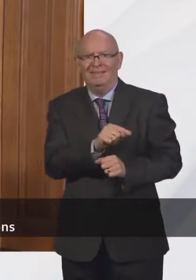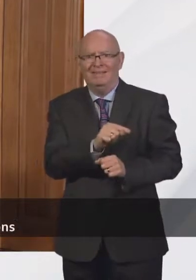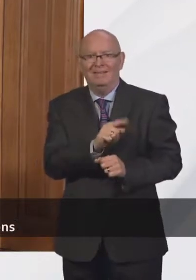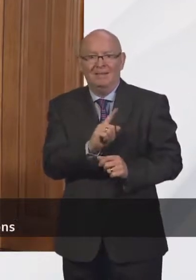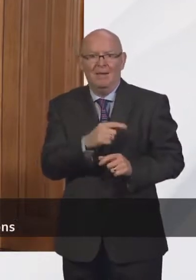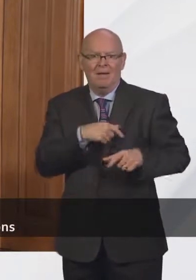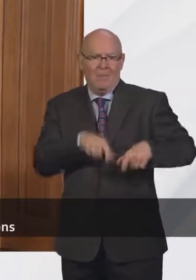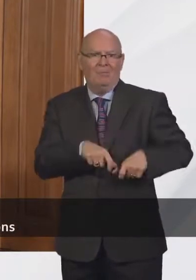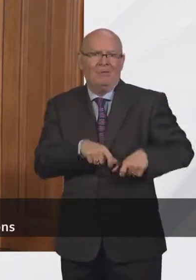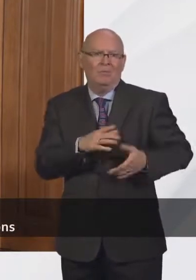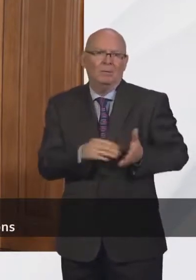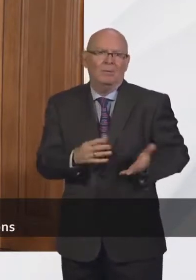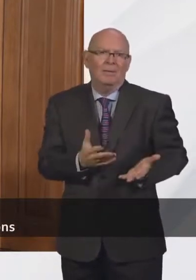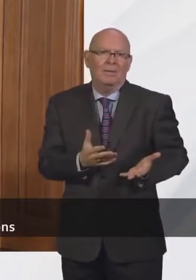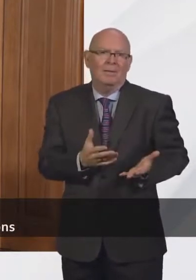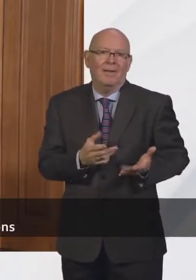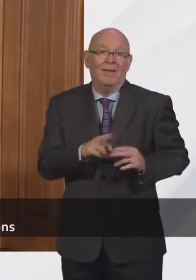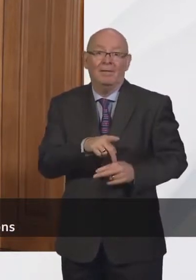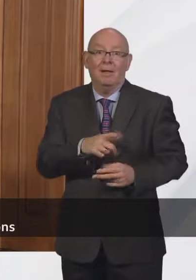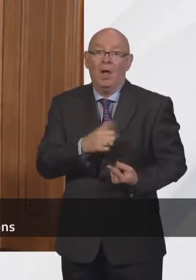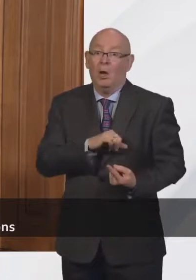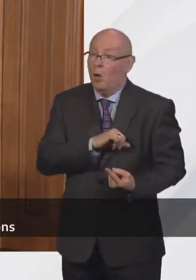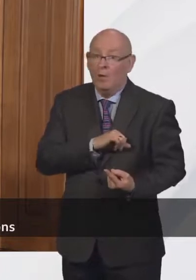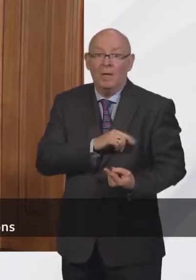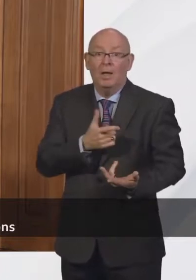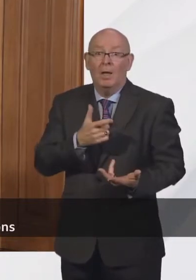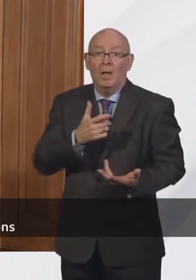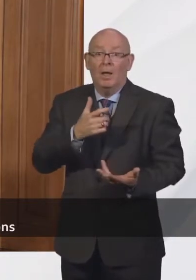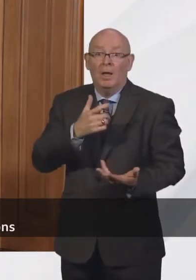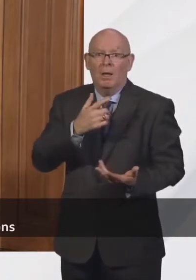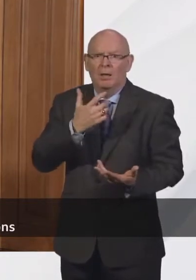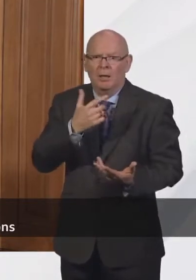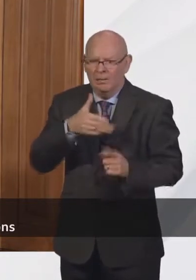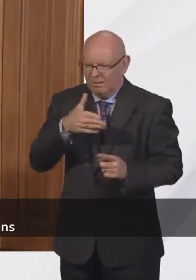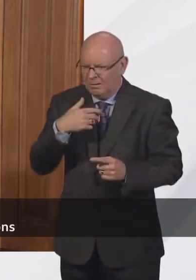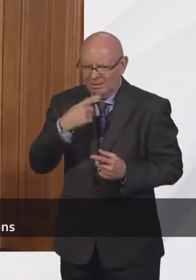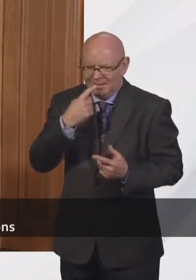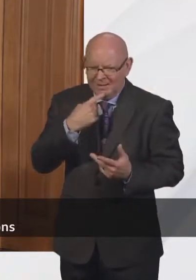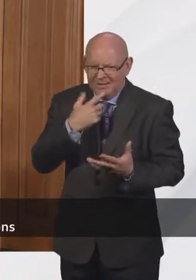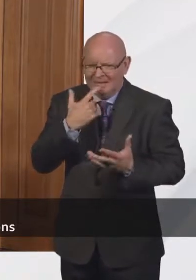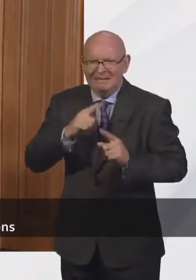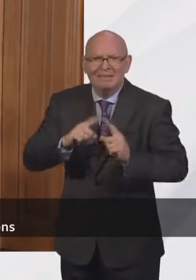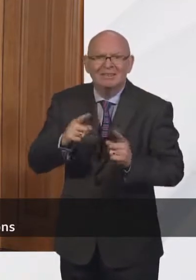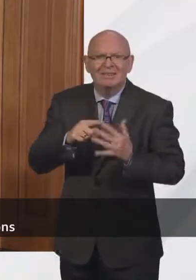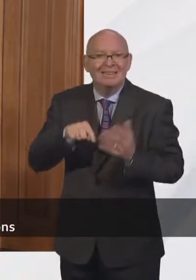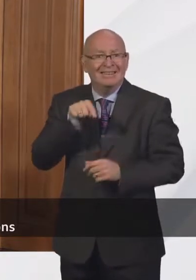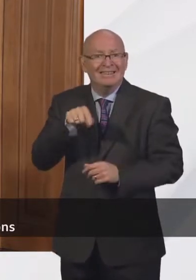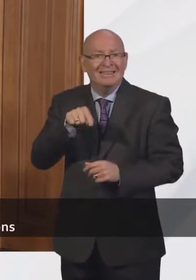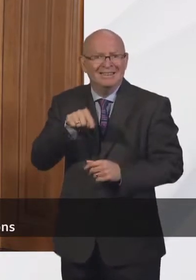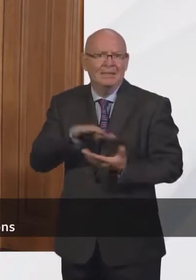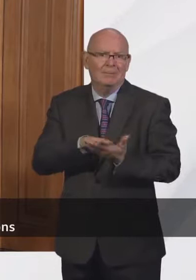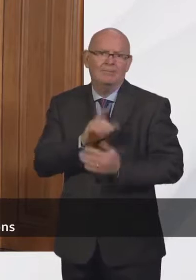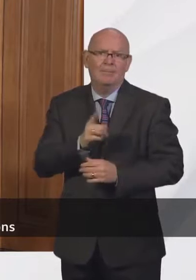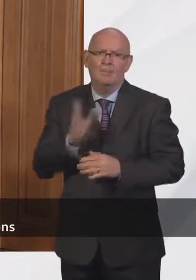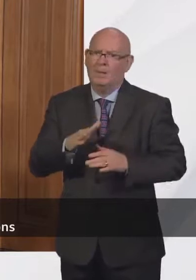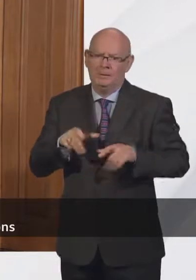virus, if I have got the virus, then the rest of the household have a very high chance of having caught the virus. And then if the test is